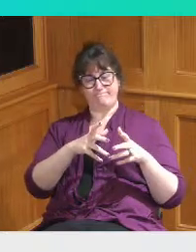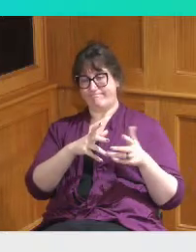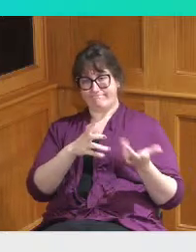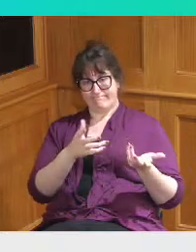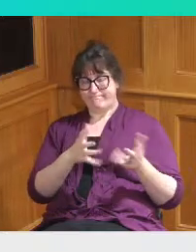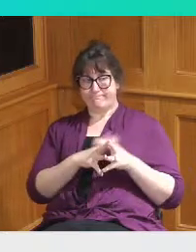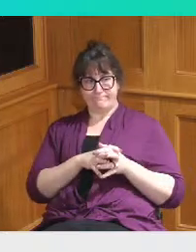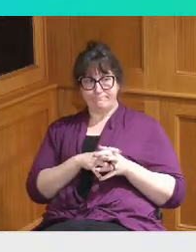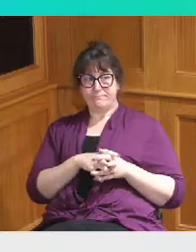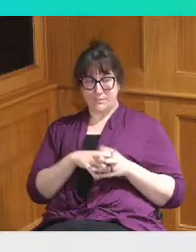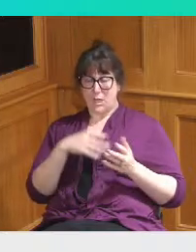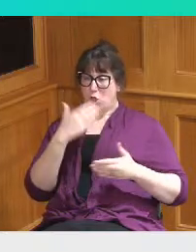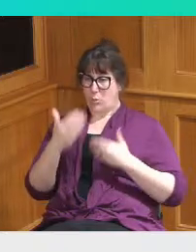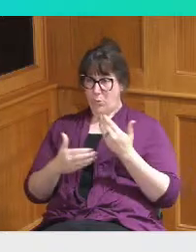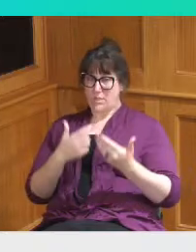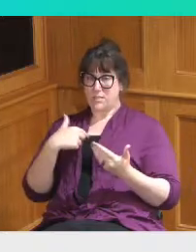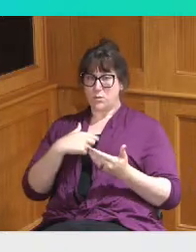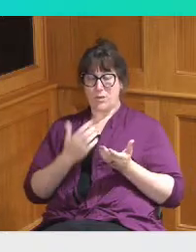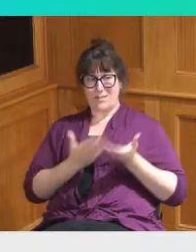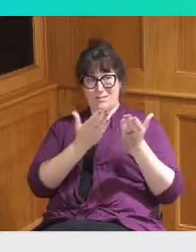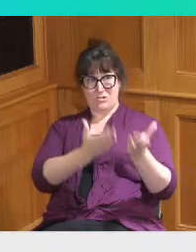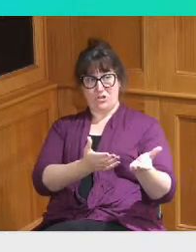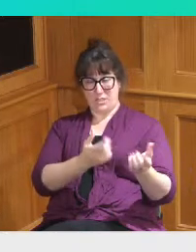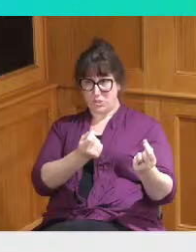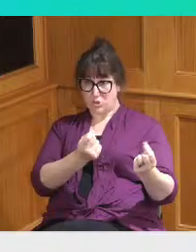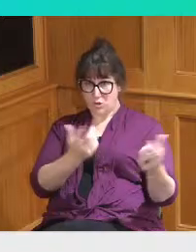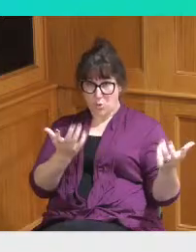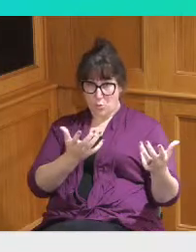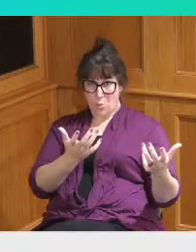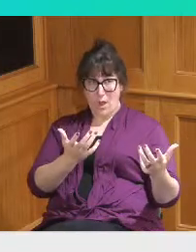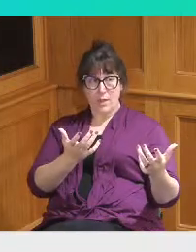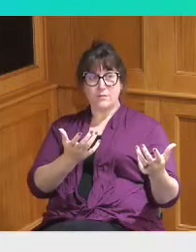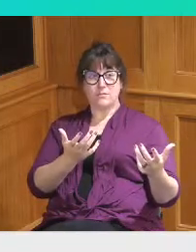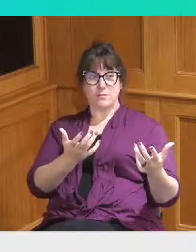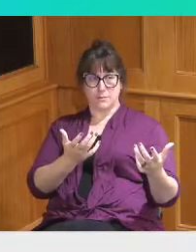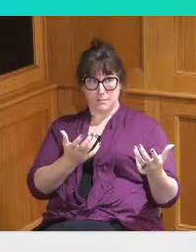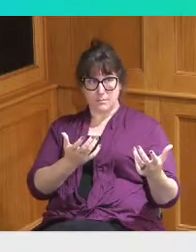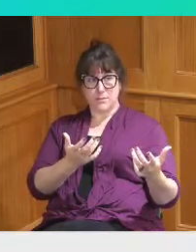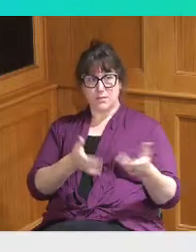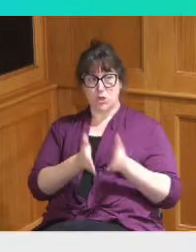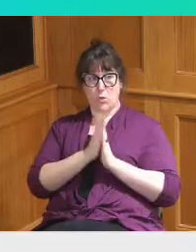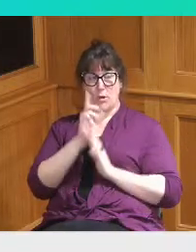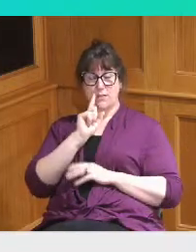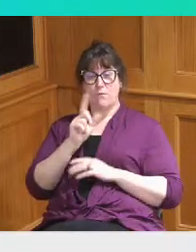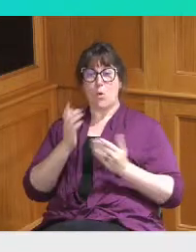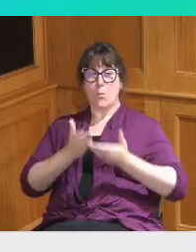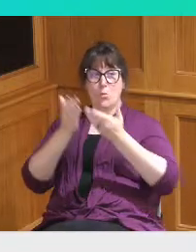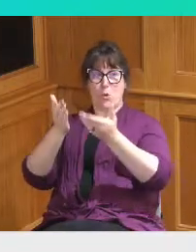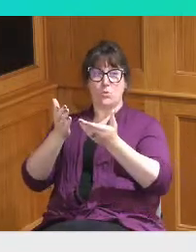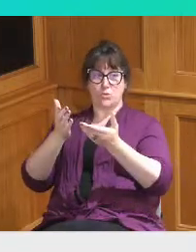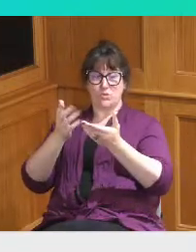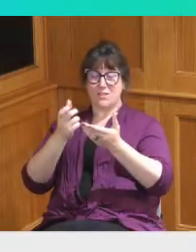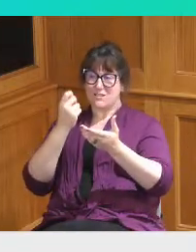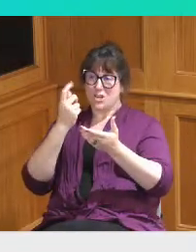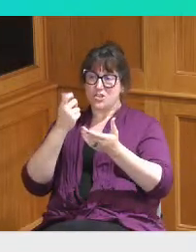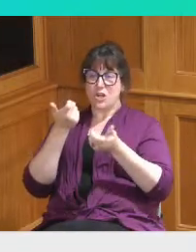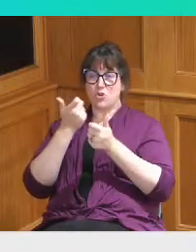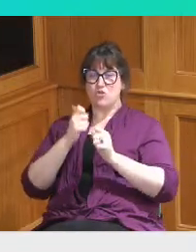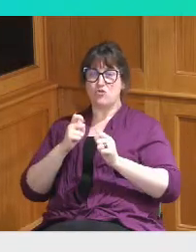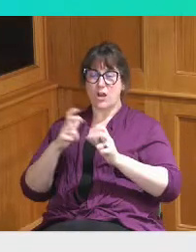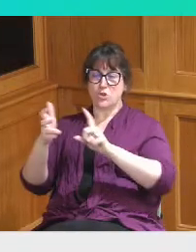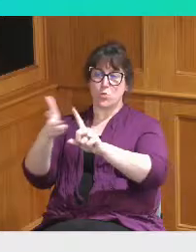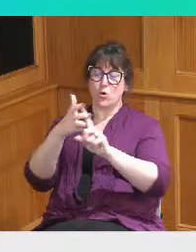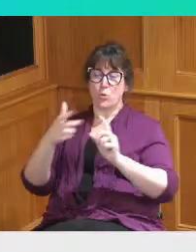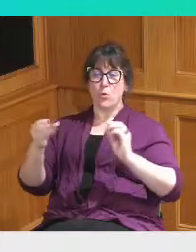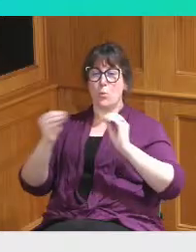The process that we recommended to Cheviot was that we issue a competitive request for proposals to kind of cast a broader net and see what